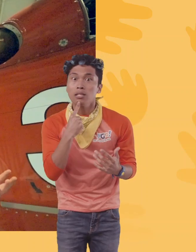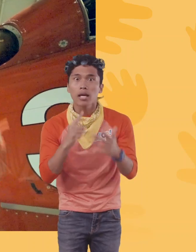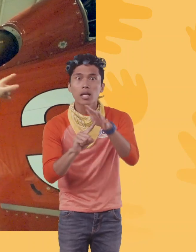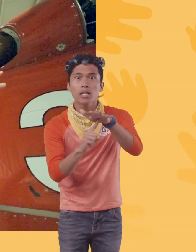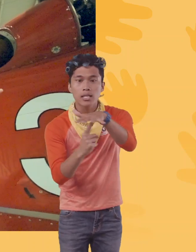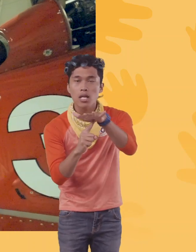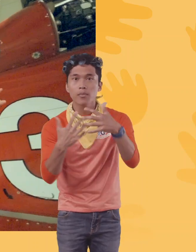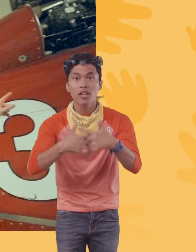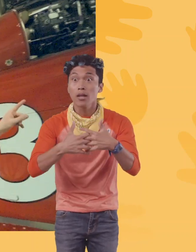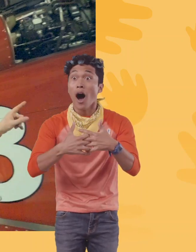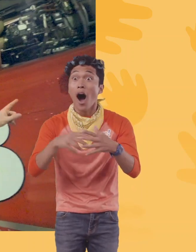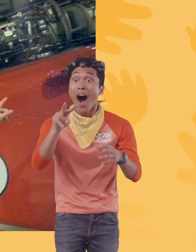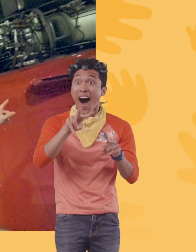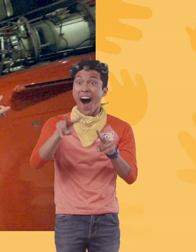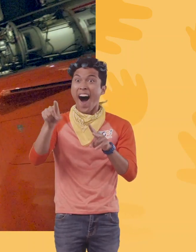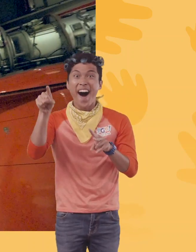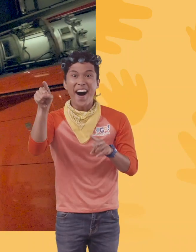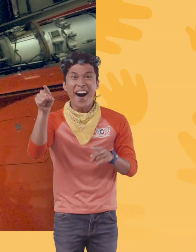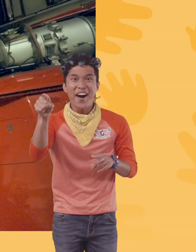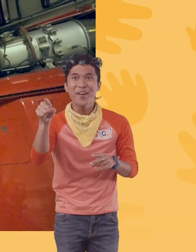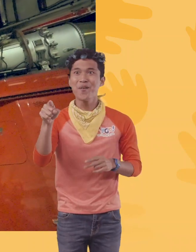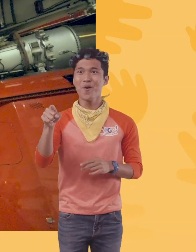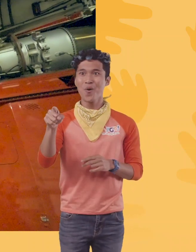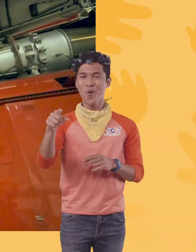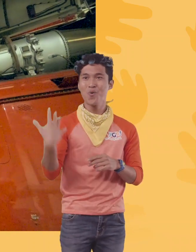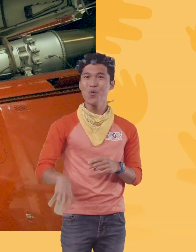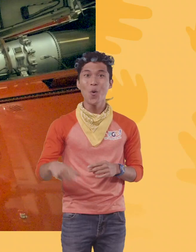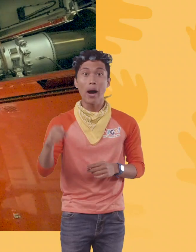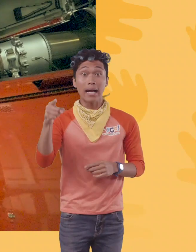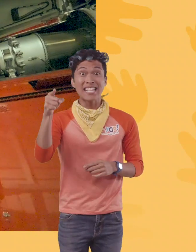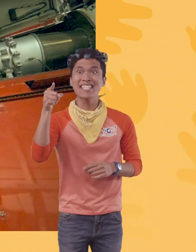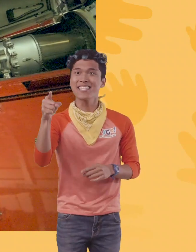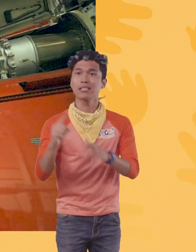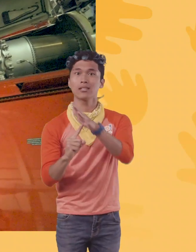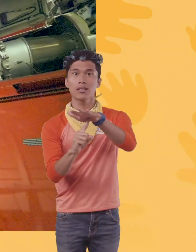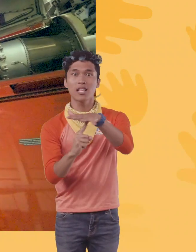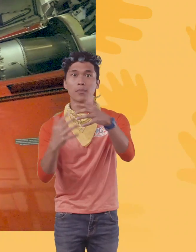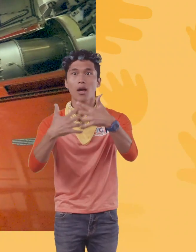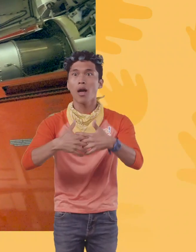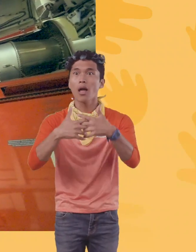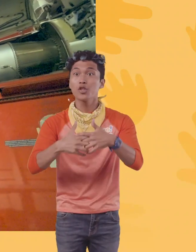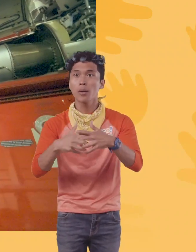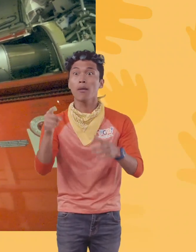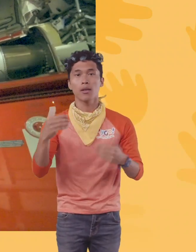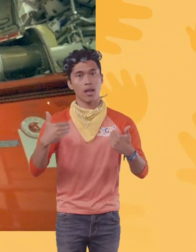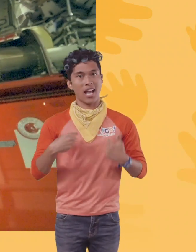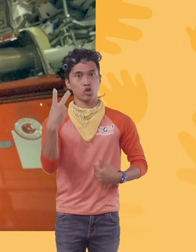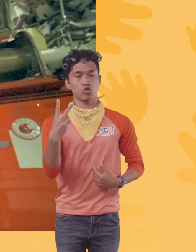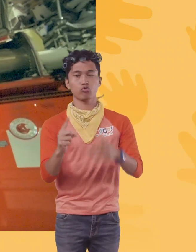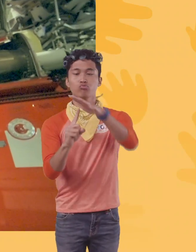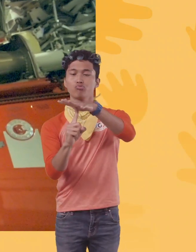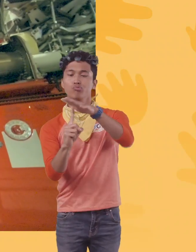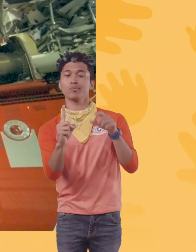engine. Yeah, look. Whoa, that's the jet engine. There's 2 of them on this